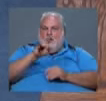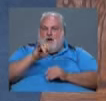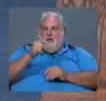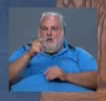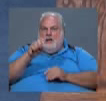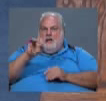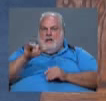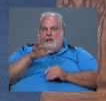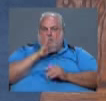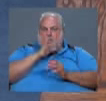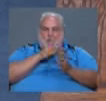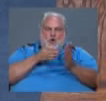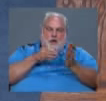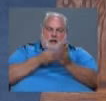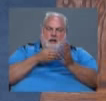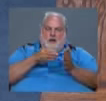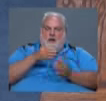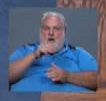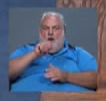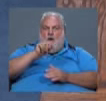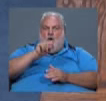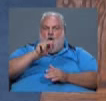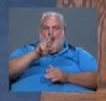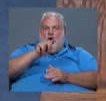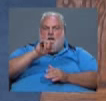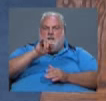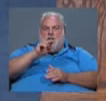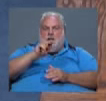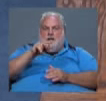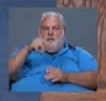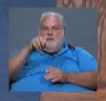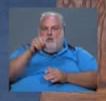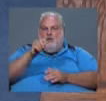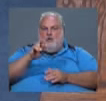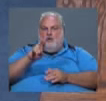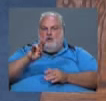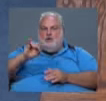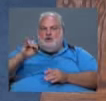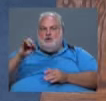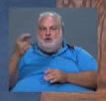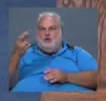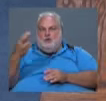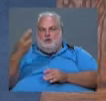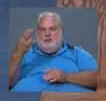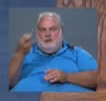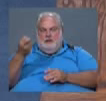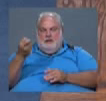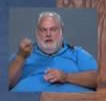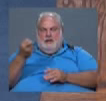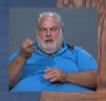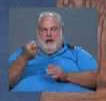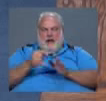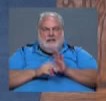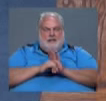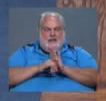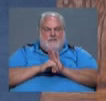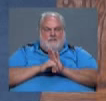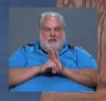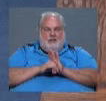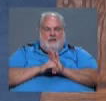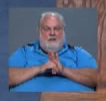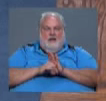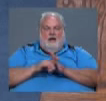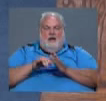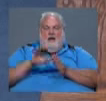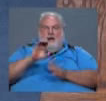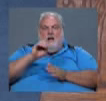Austin Porter Jr. Yeah. He pointed out to the commission that the Progressive League, College Station Progressive